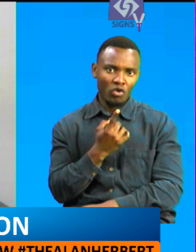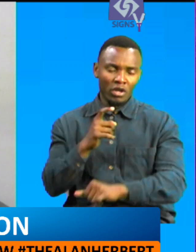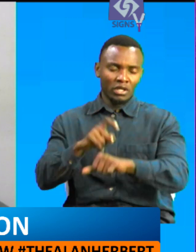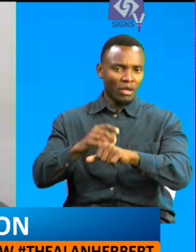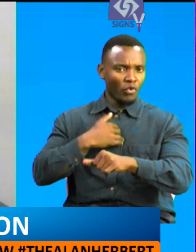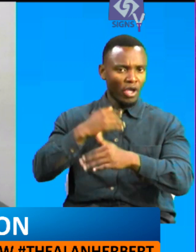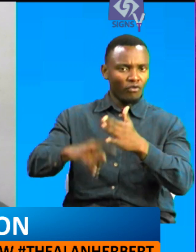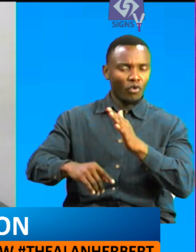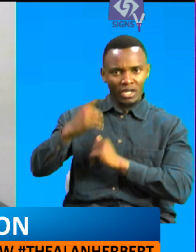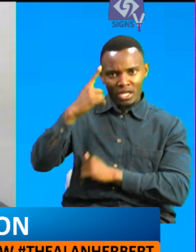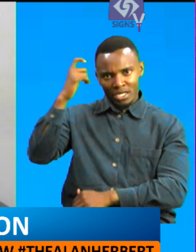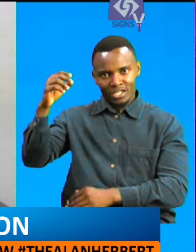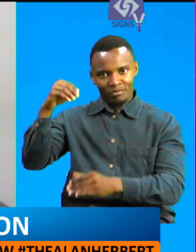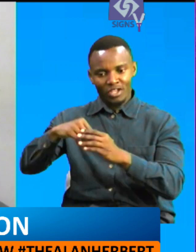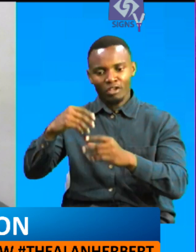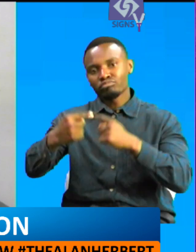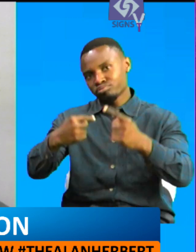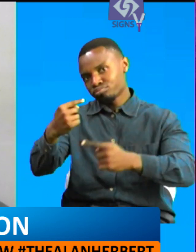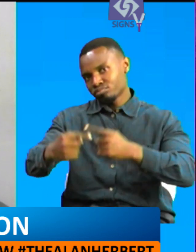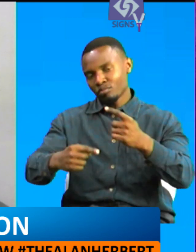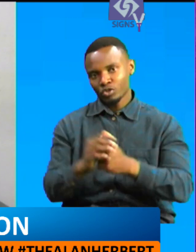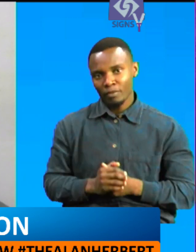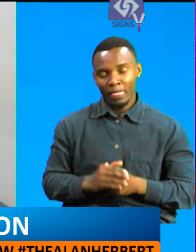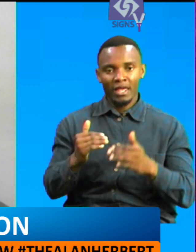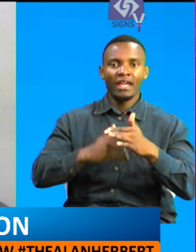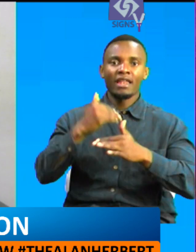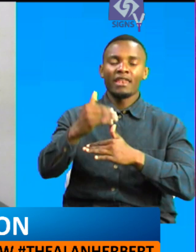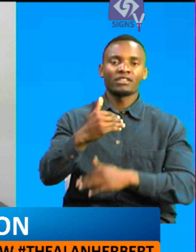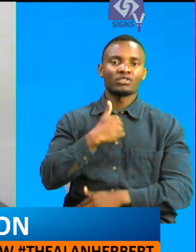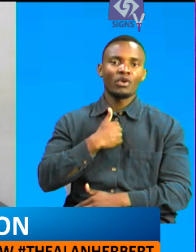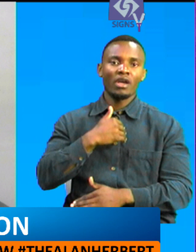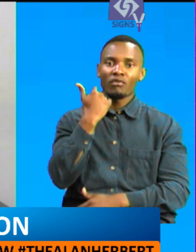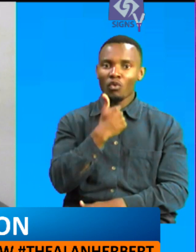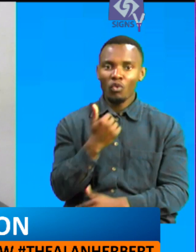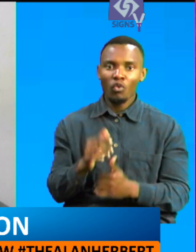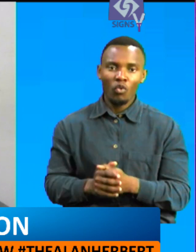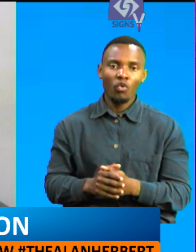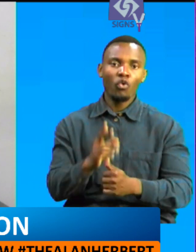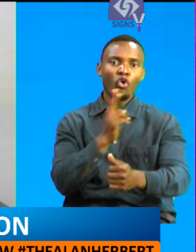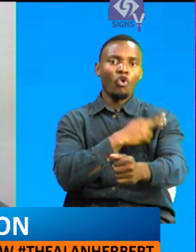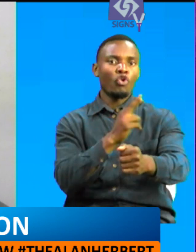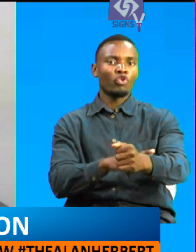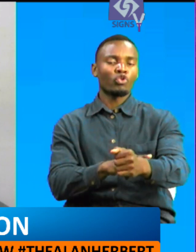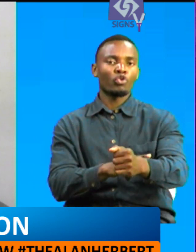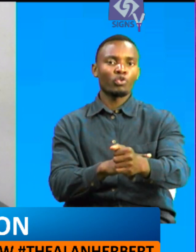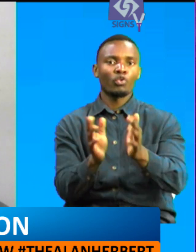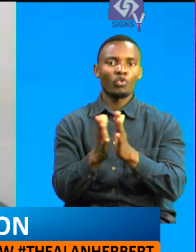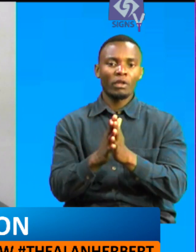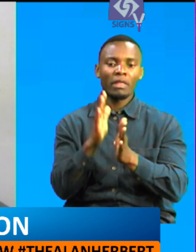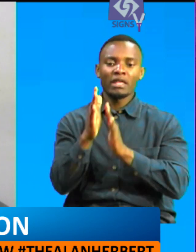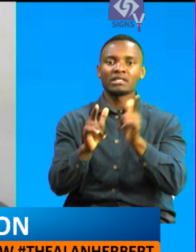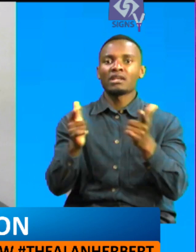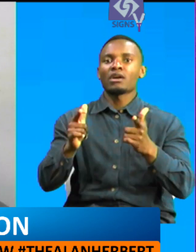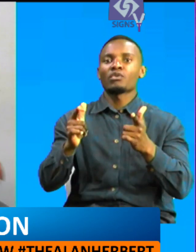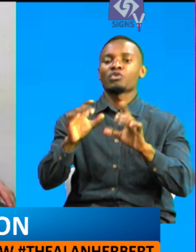you Dreams in Motion. Up next is Mwalimu Ruth with sign